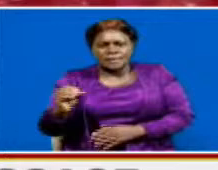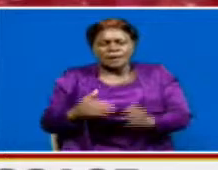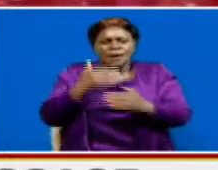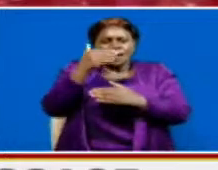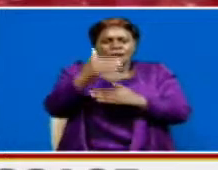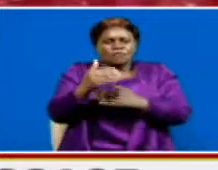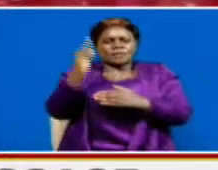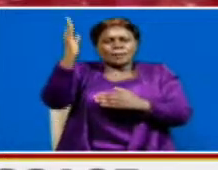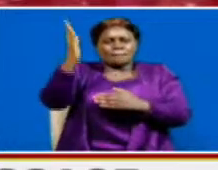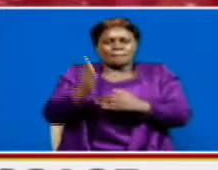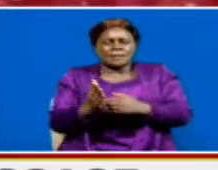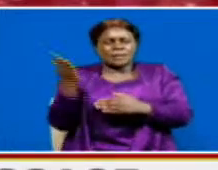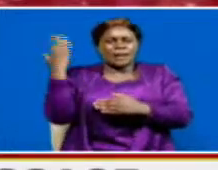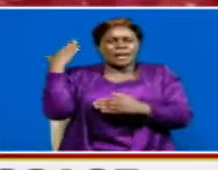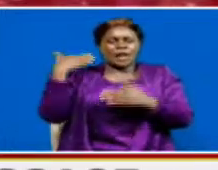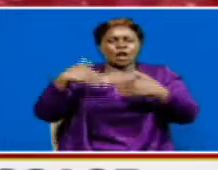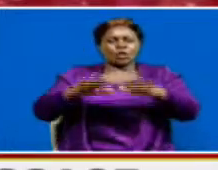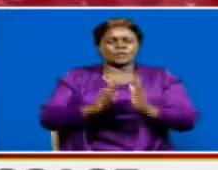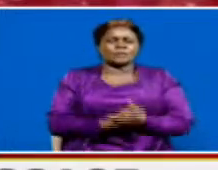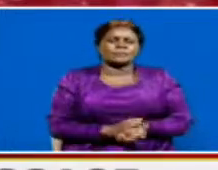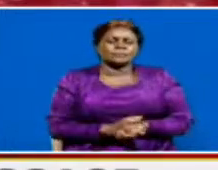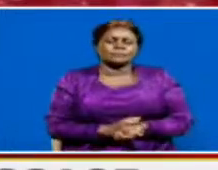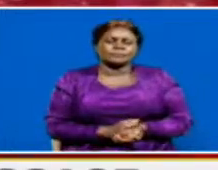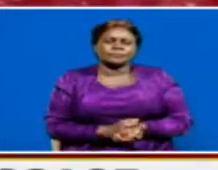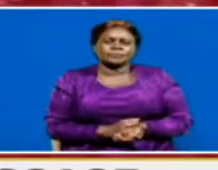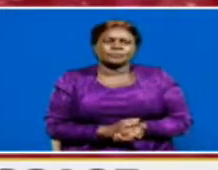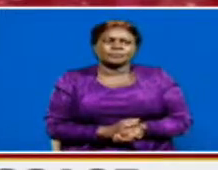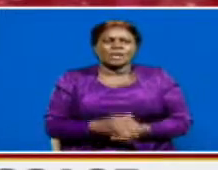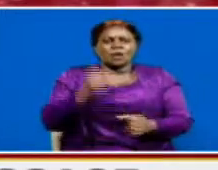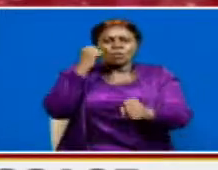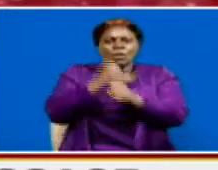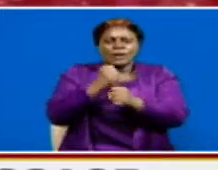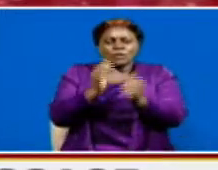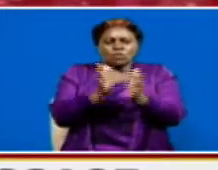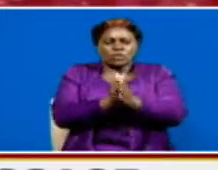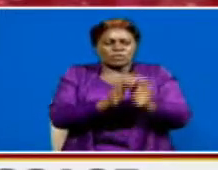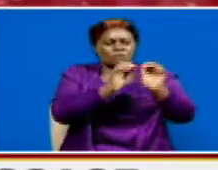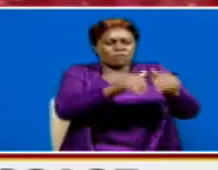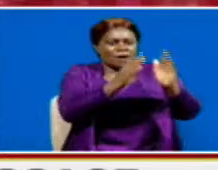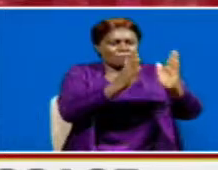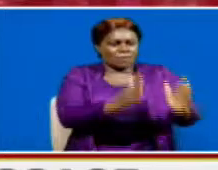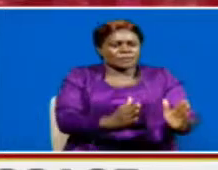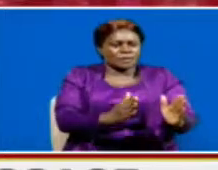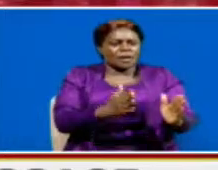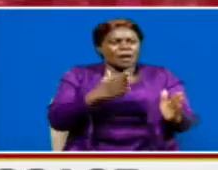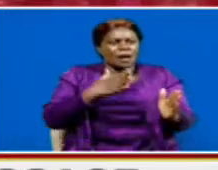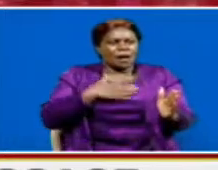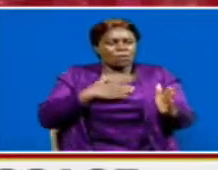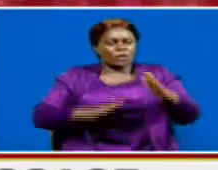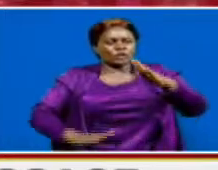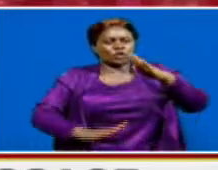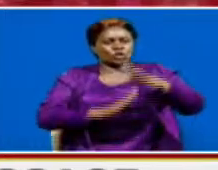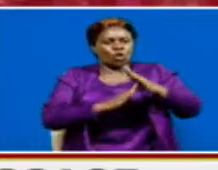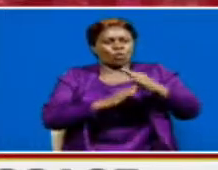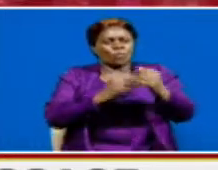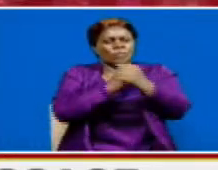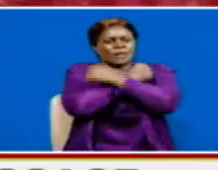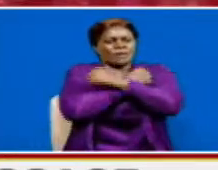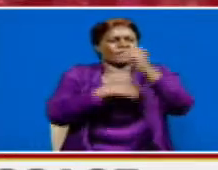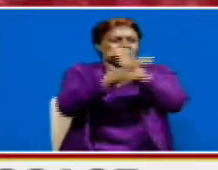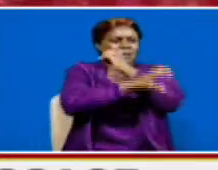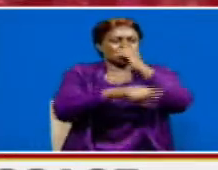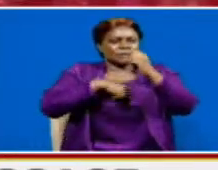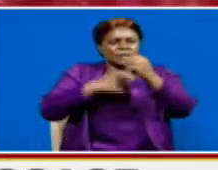a fraction of the previous cost. Working with farmers, our foremost patriots, we